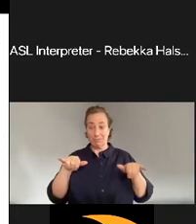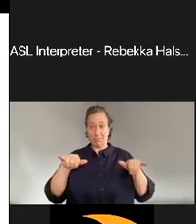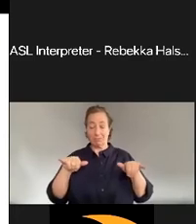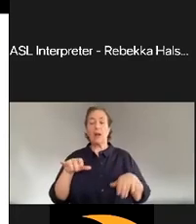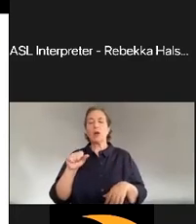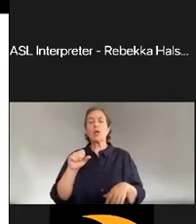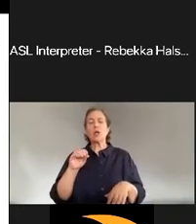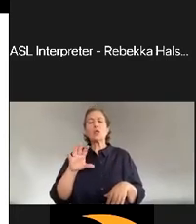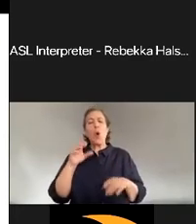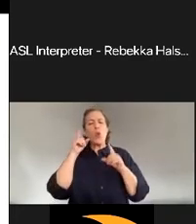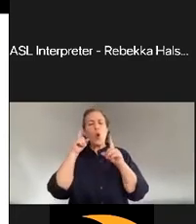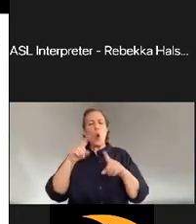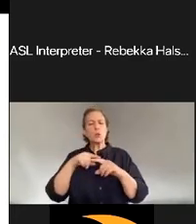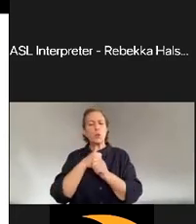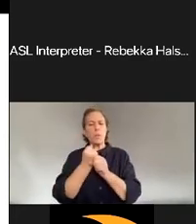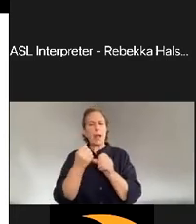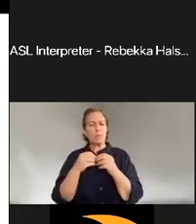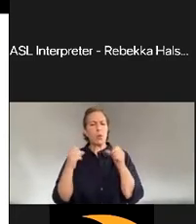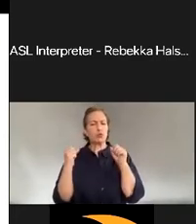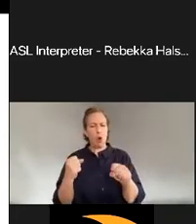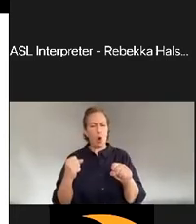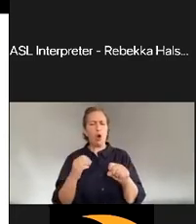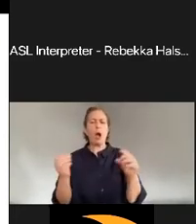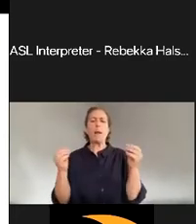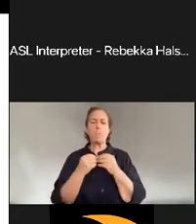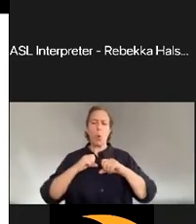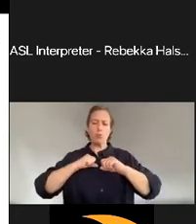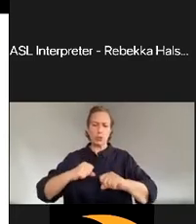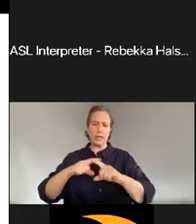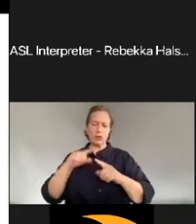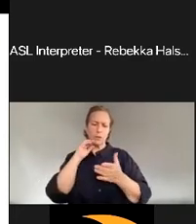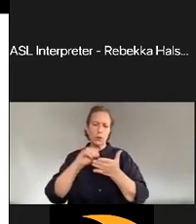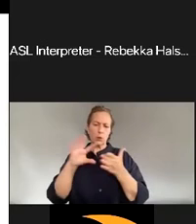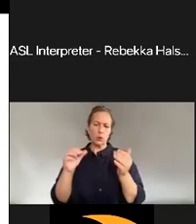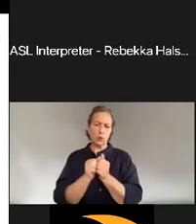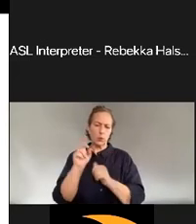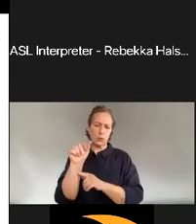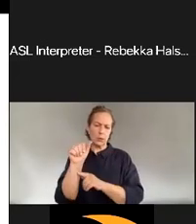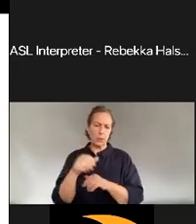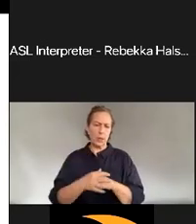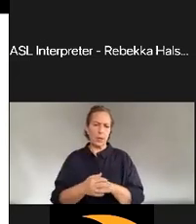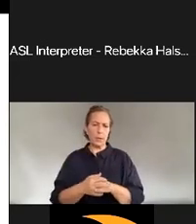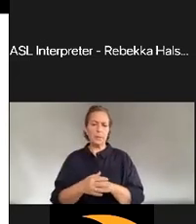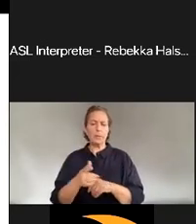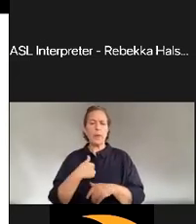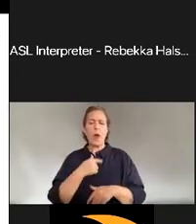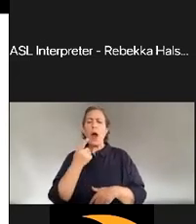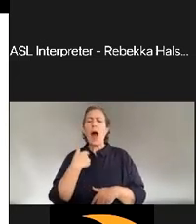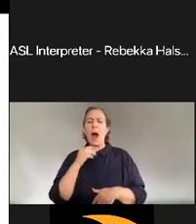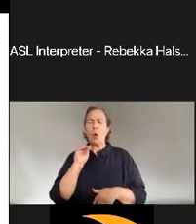and protect the rights of students with disabilities. And there is a link to a page, which I will place in the chat